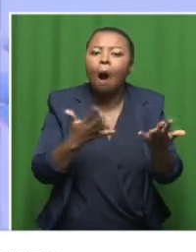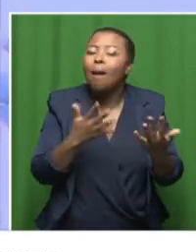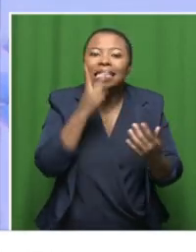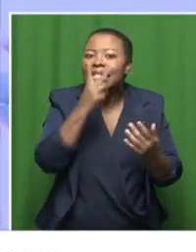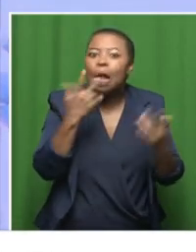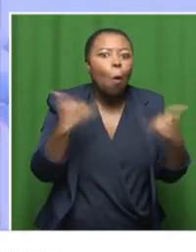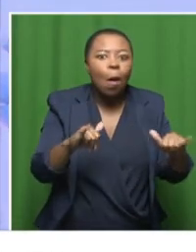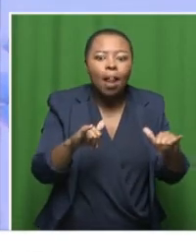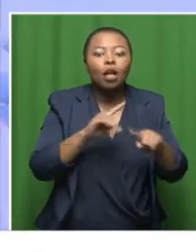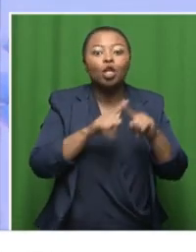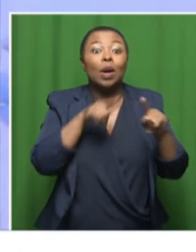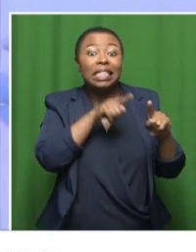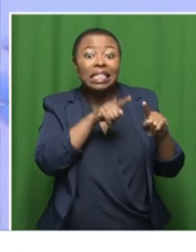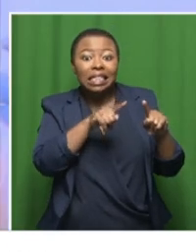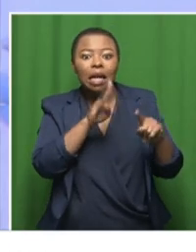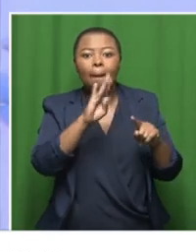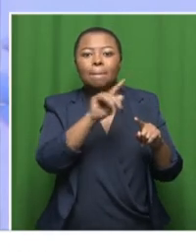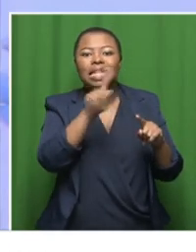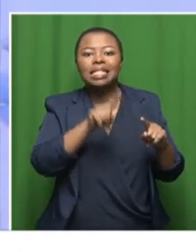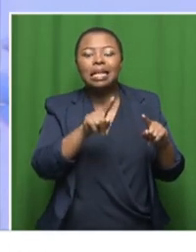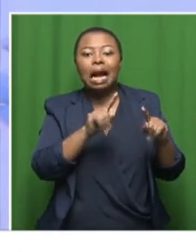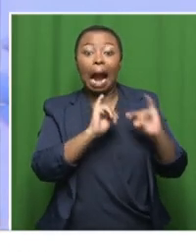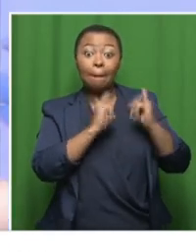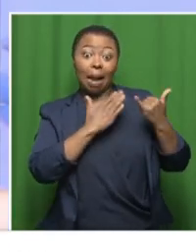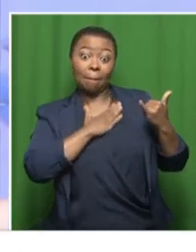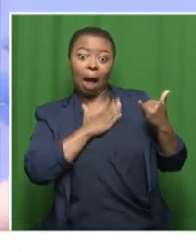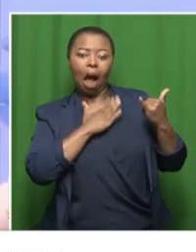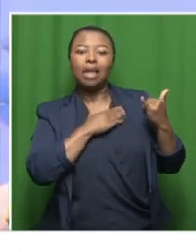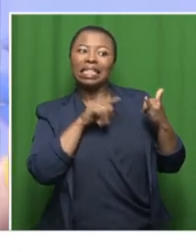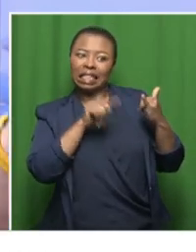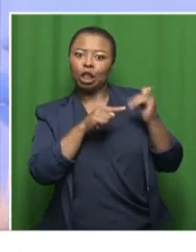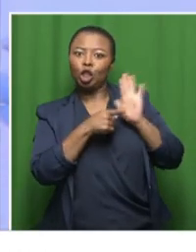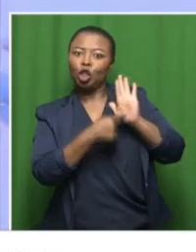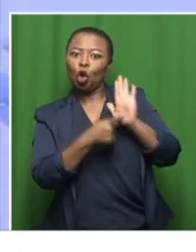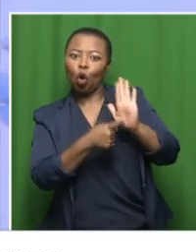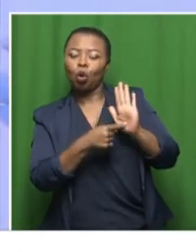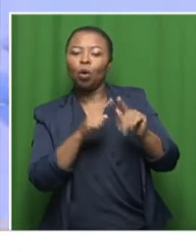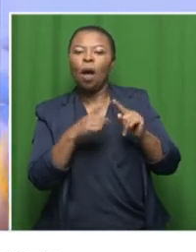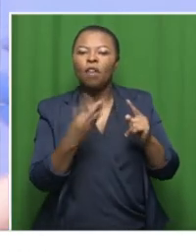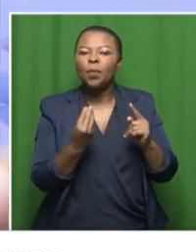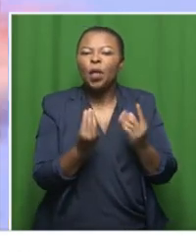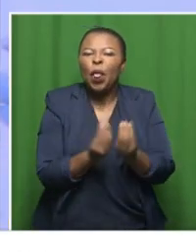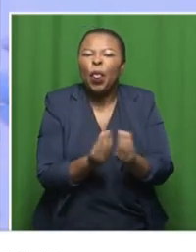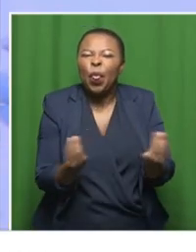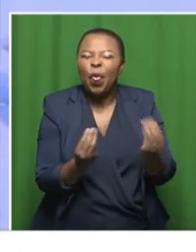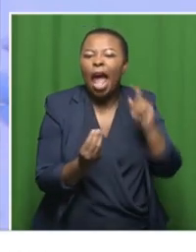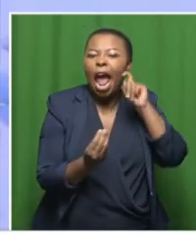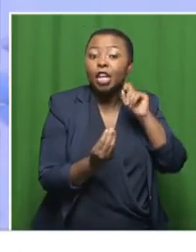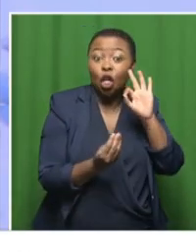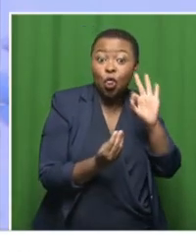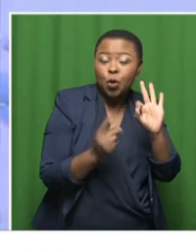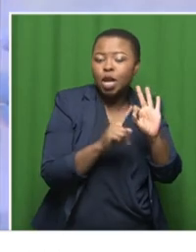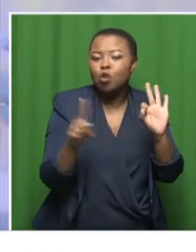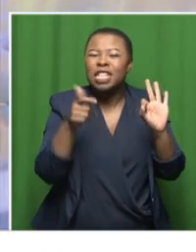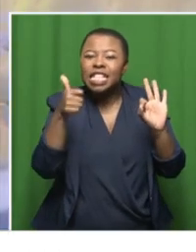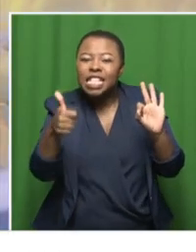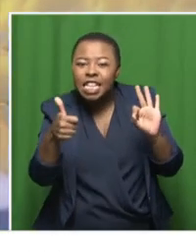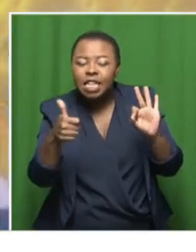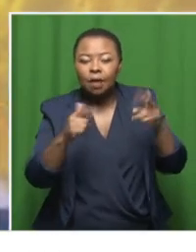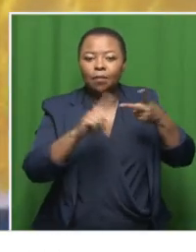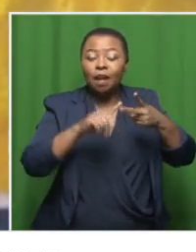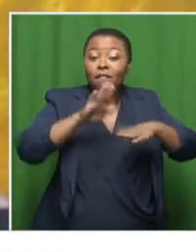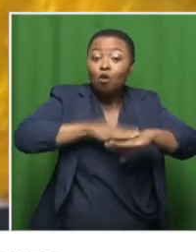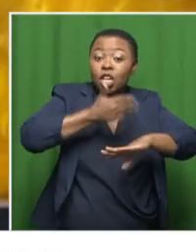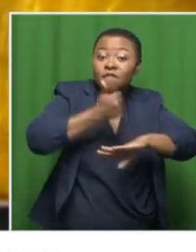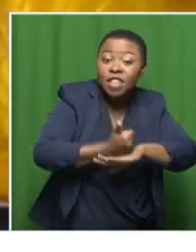our Bizzy Hands Puppet Company shows are addressing. Okay. So we've got shows for nursery school from 3 to 6 year olds, and then we have a